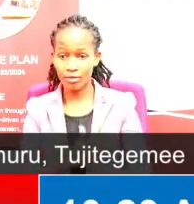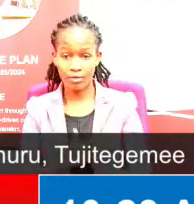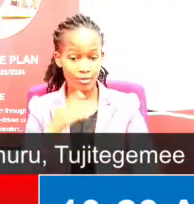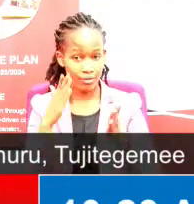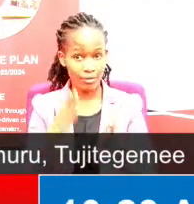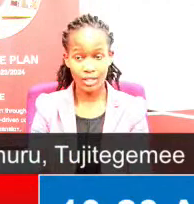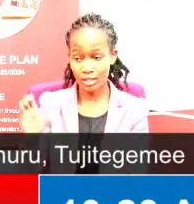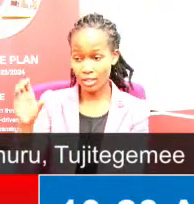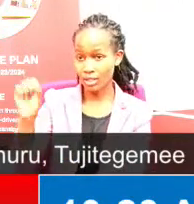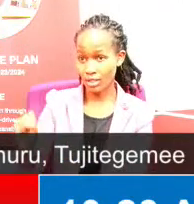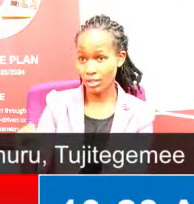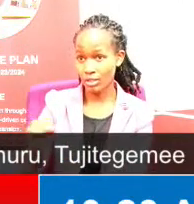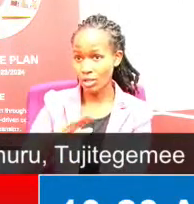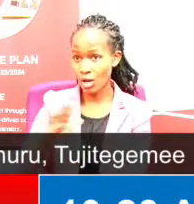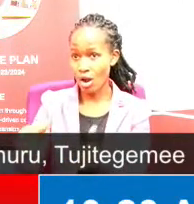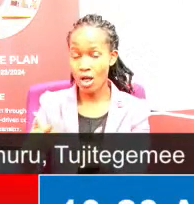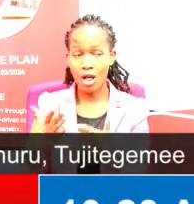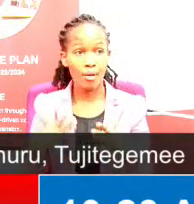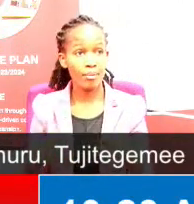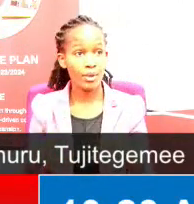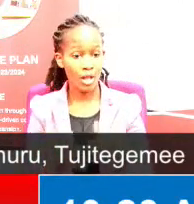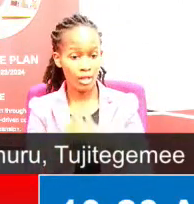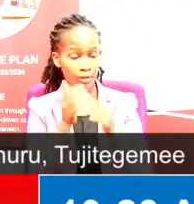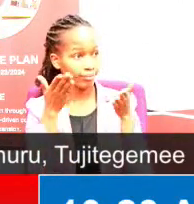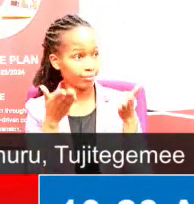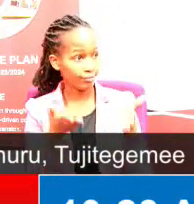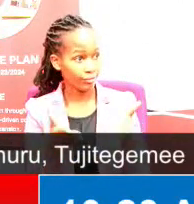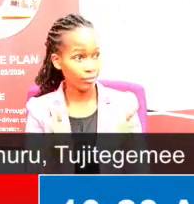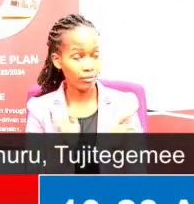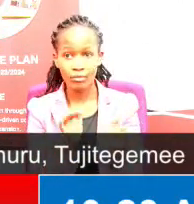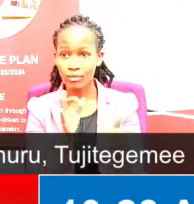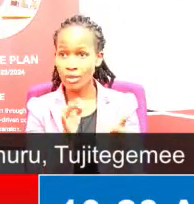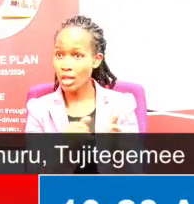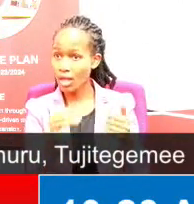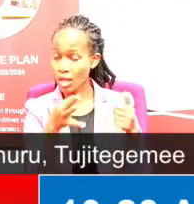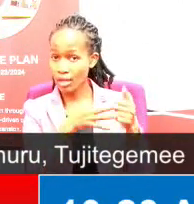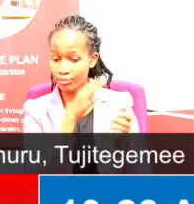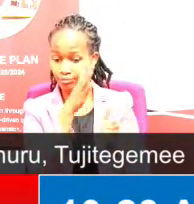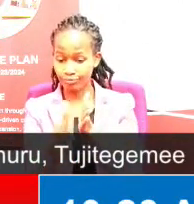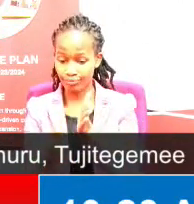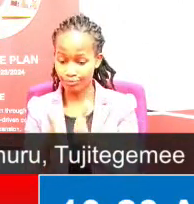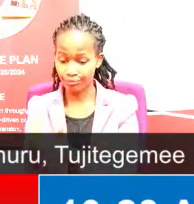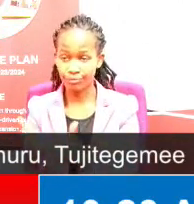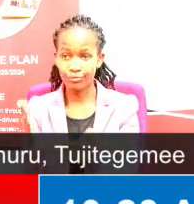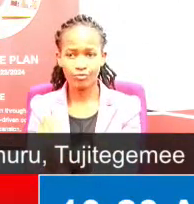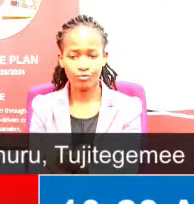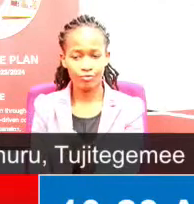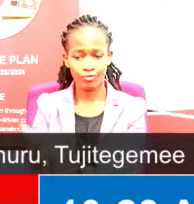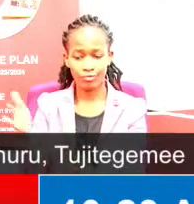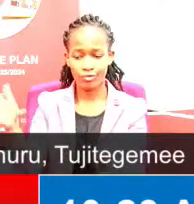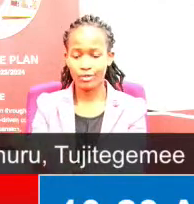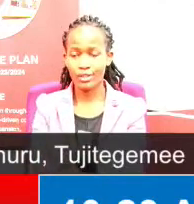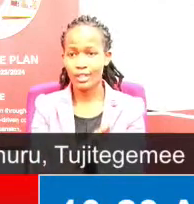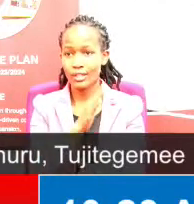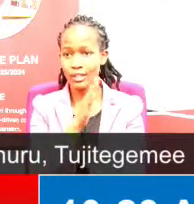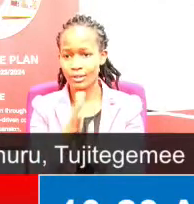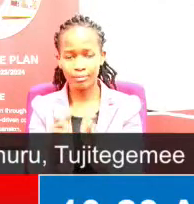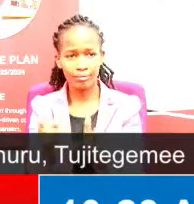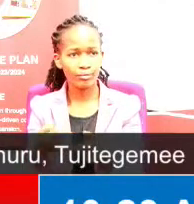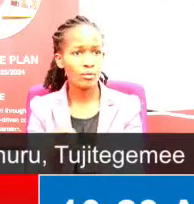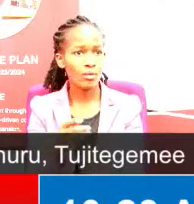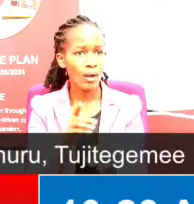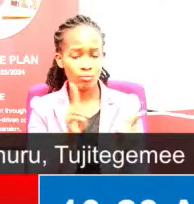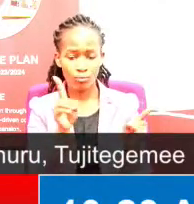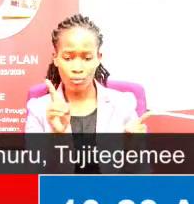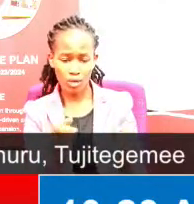CS, all protocols observed. This 8th corporate plan has been carefully crafted and